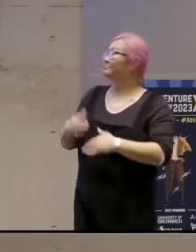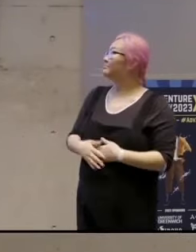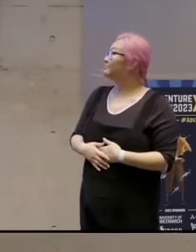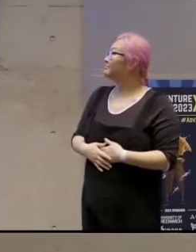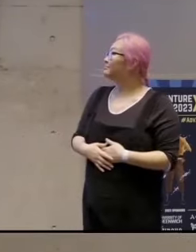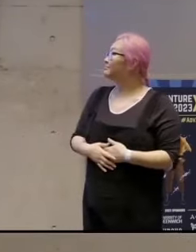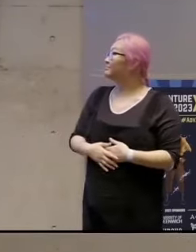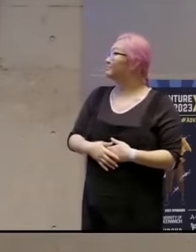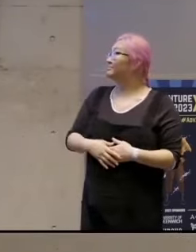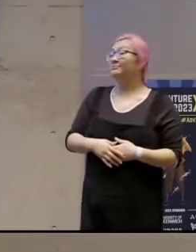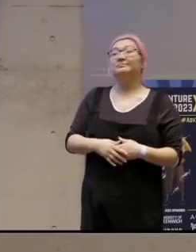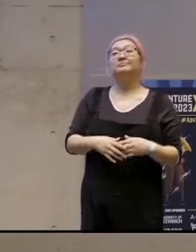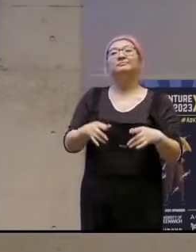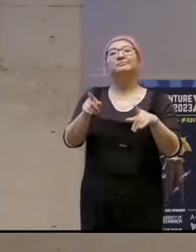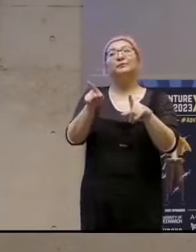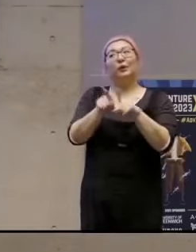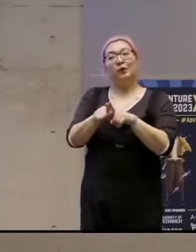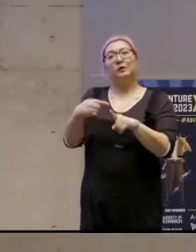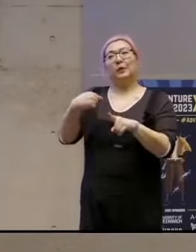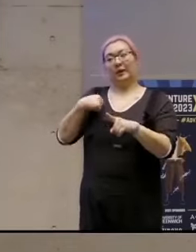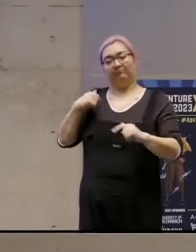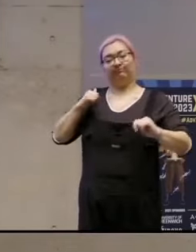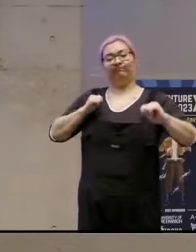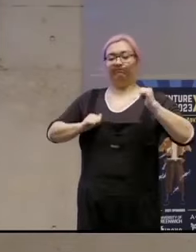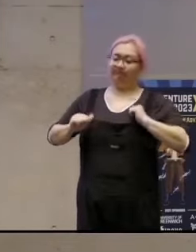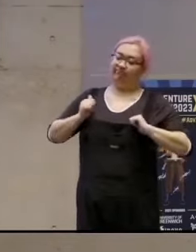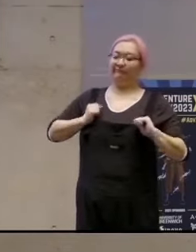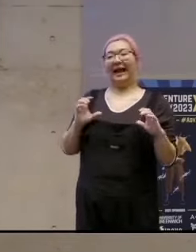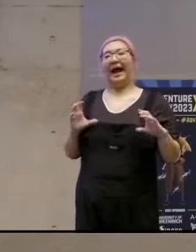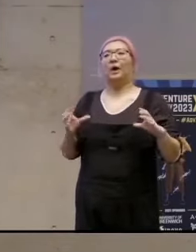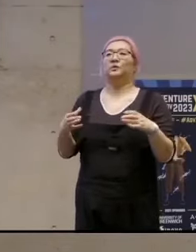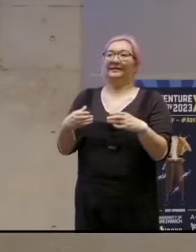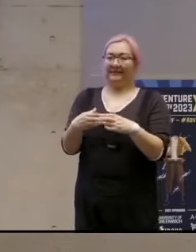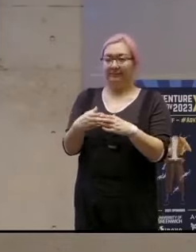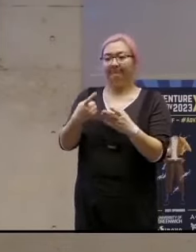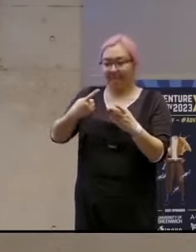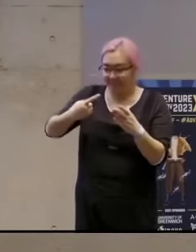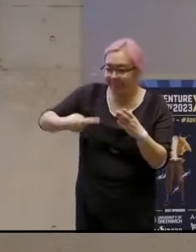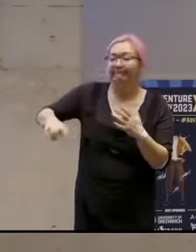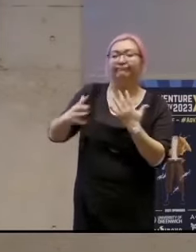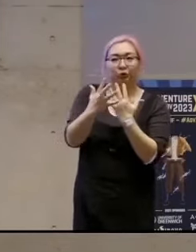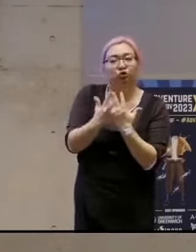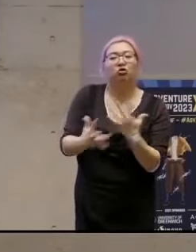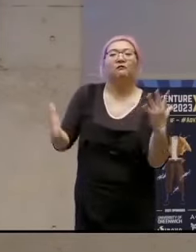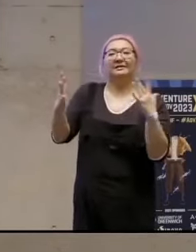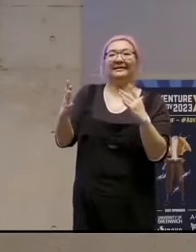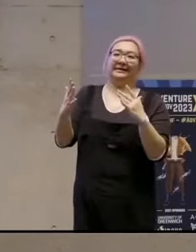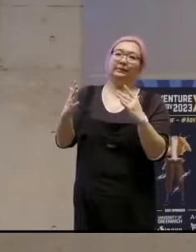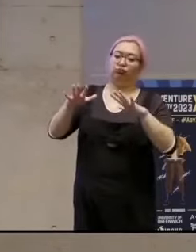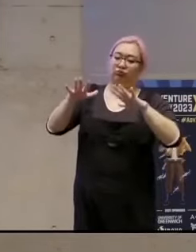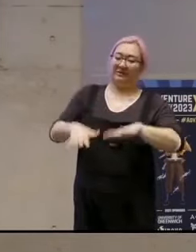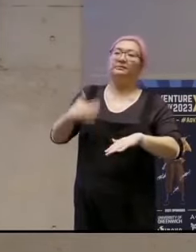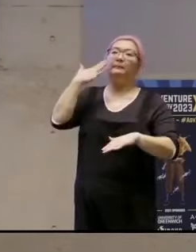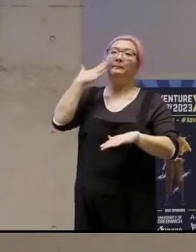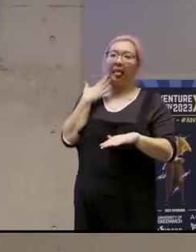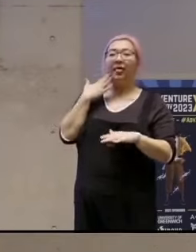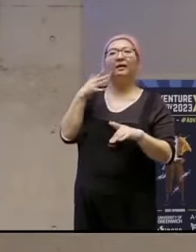that we have a majority Black British Caribbean team on Windrush Tales. So it was a really